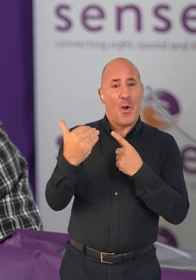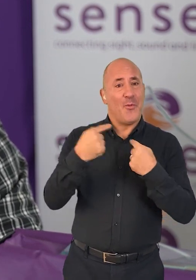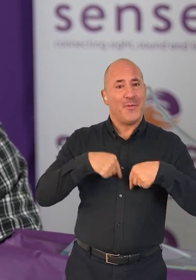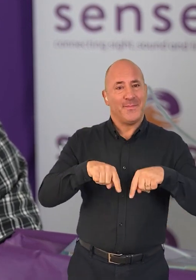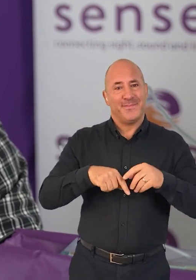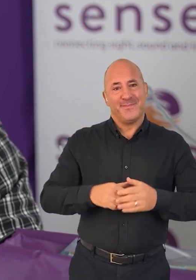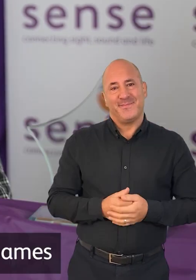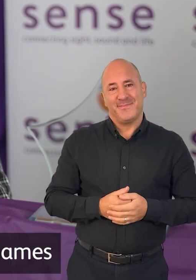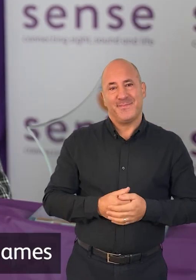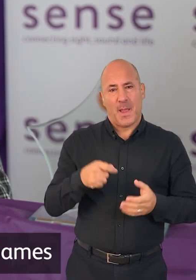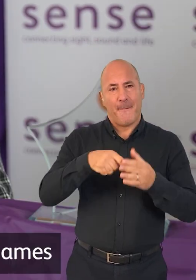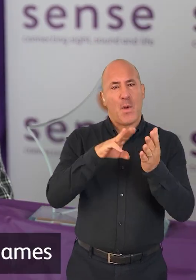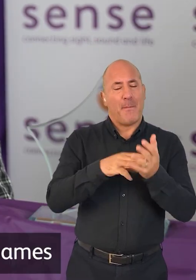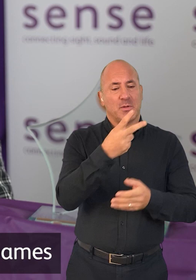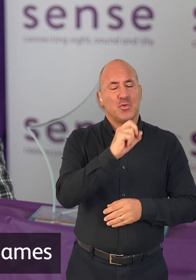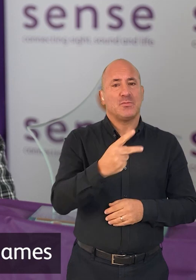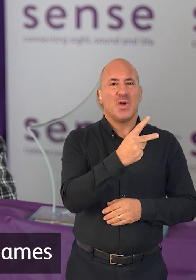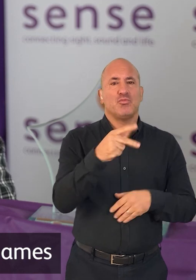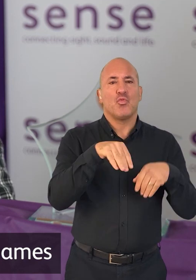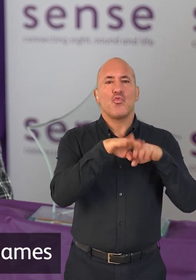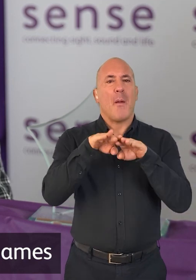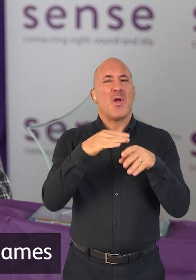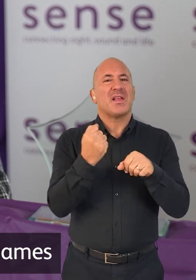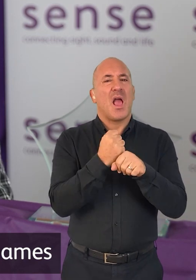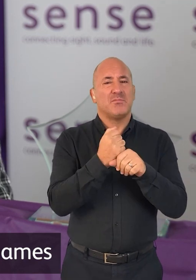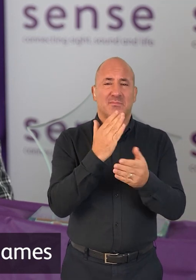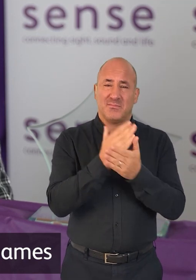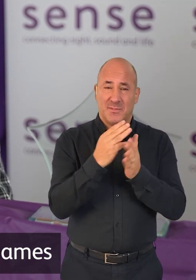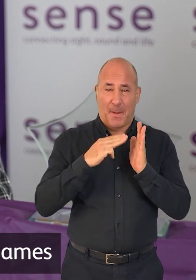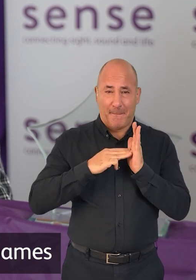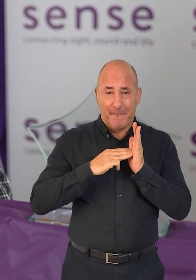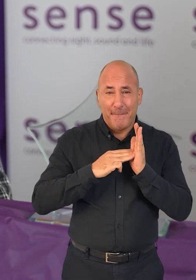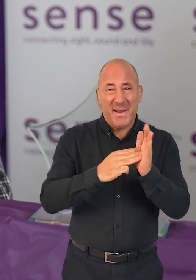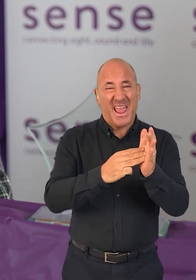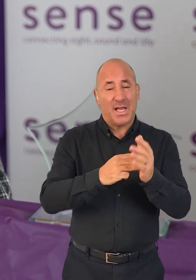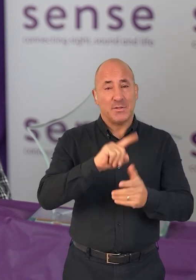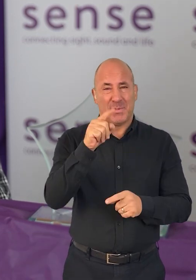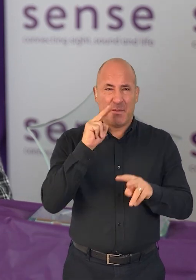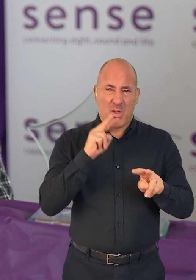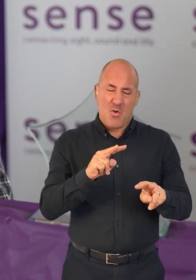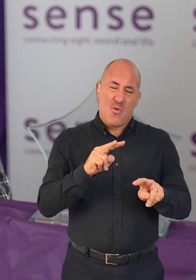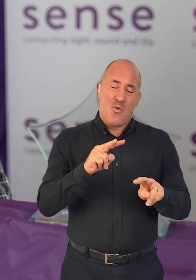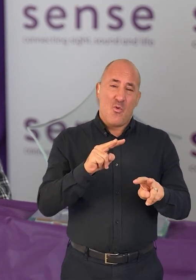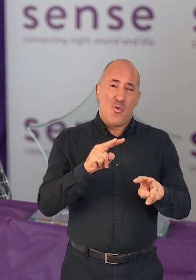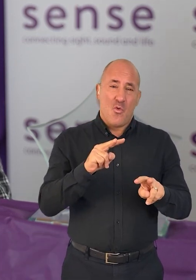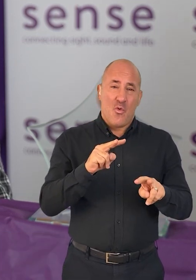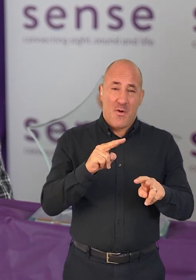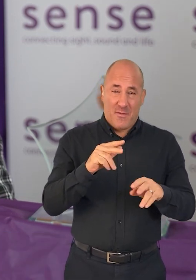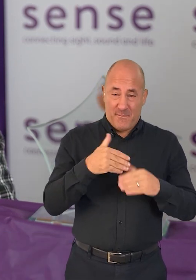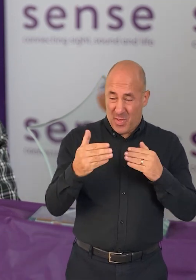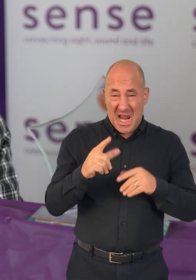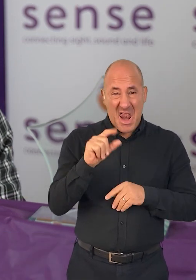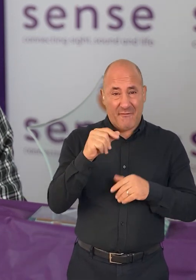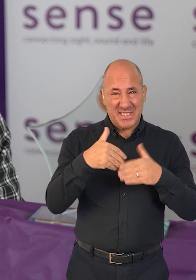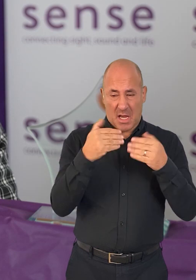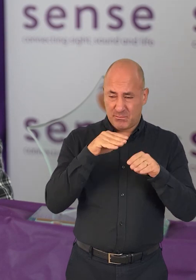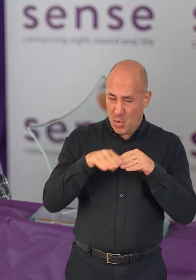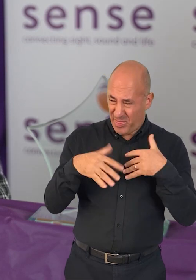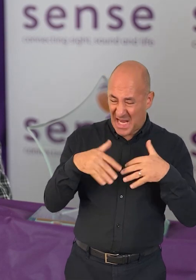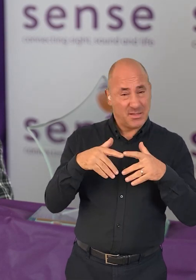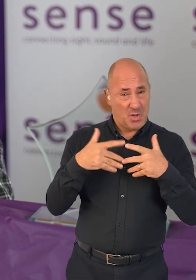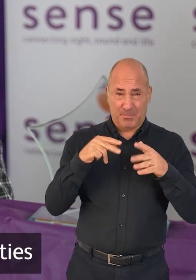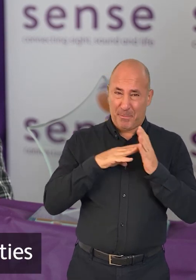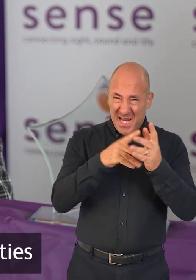local communities. The Birmingham 2022 Commonwealth Games touch millions of lives. Way beyond 11